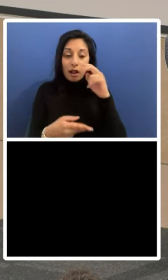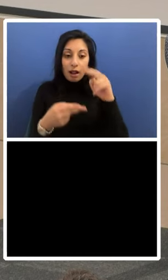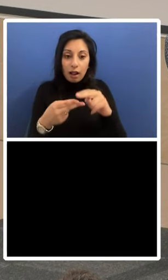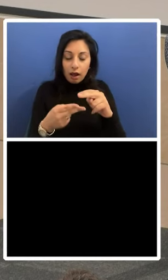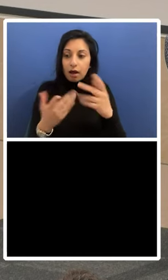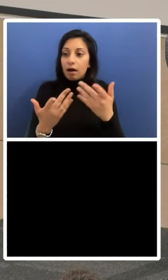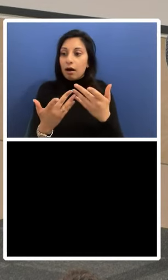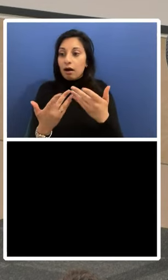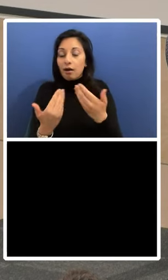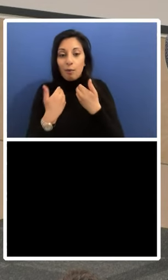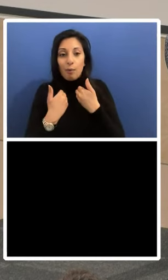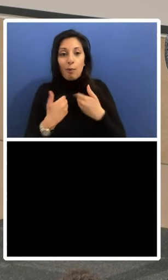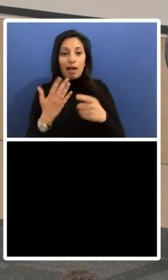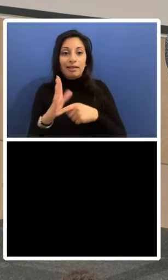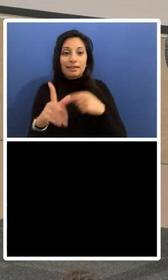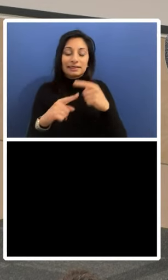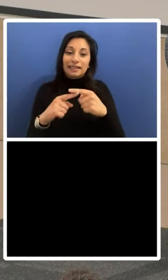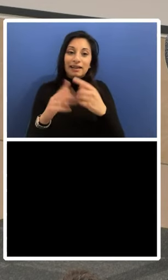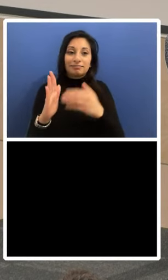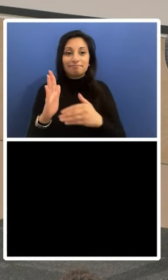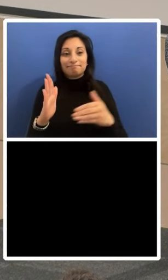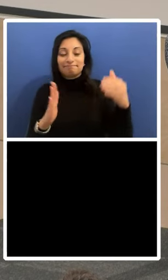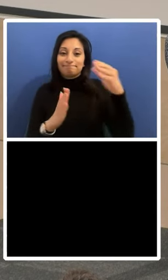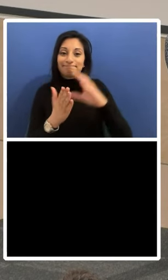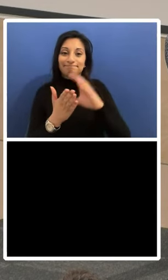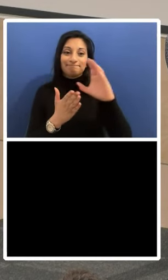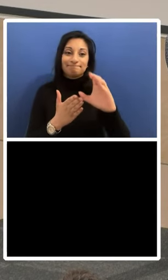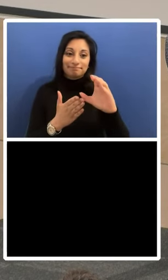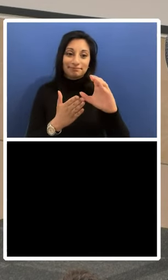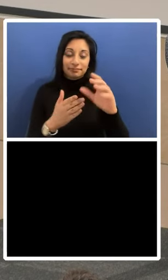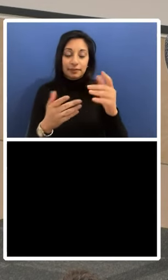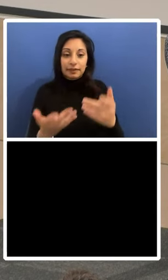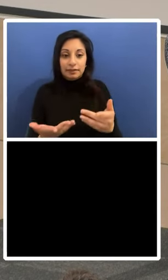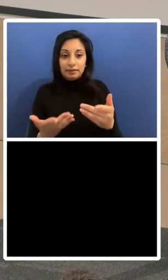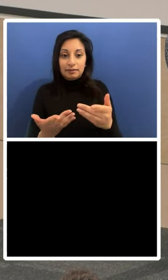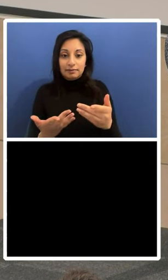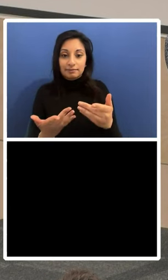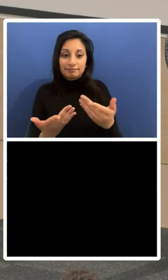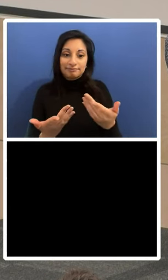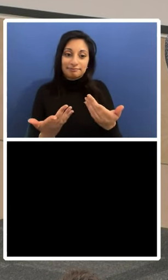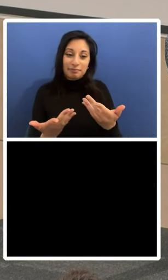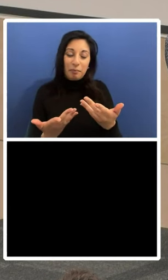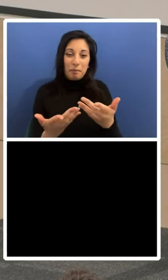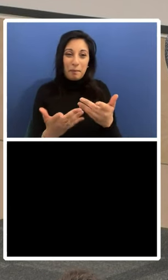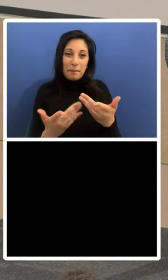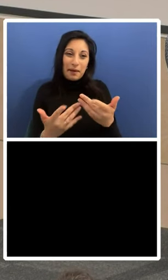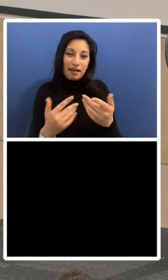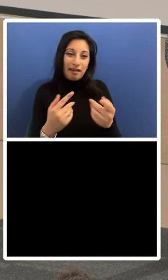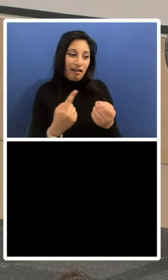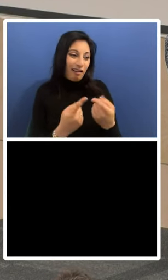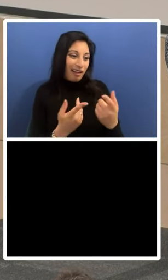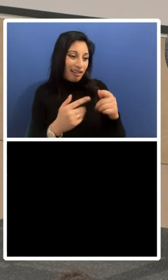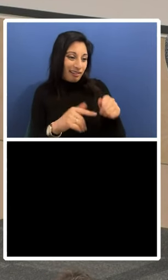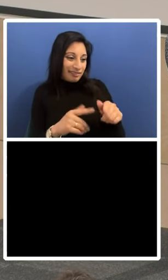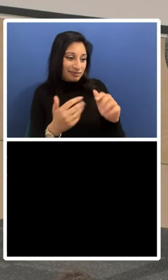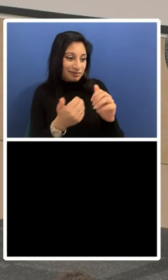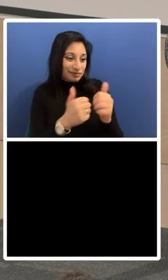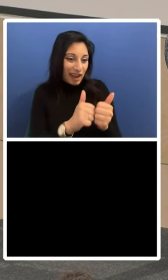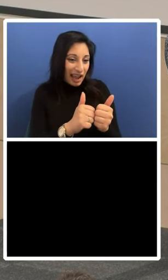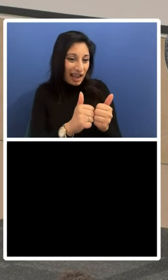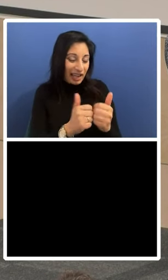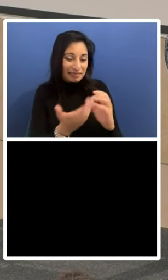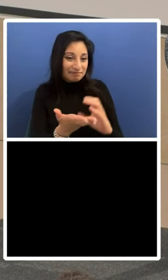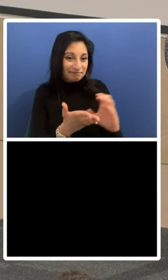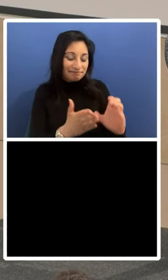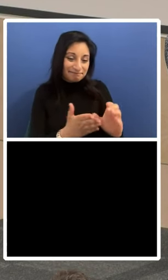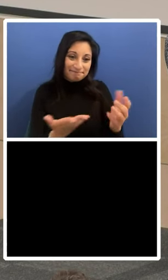front door, and then to put a load of secret loopholes in the back for them and their mates. So people are cynical and sceptical of taxation of wealth, and so they should be,